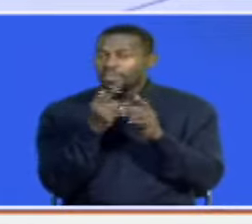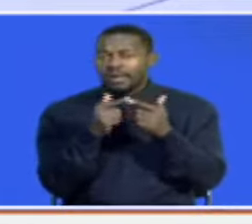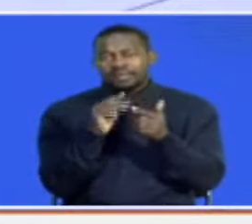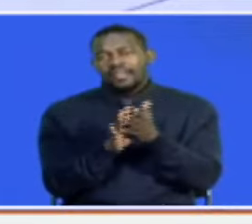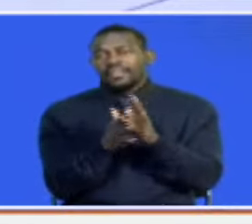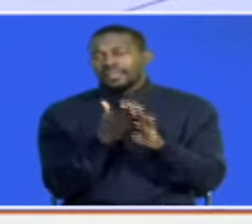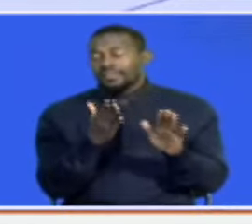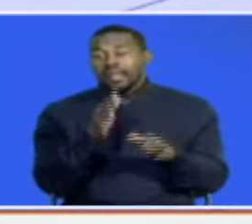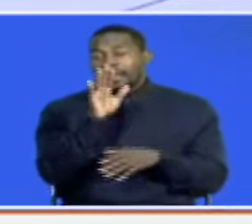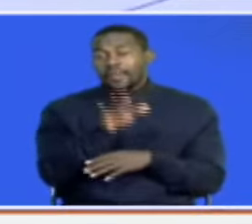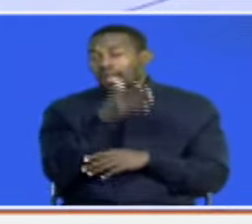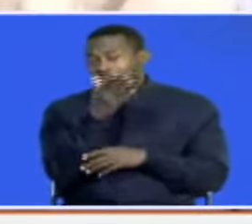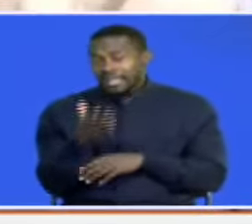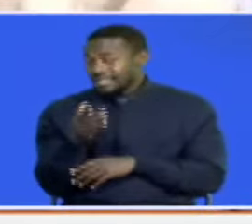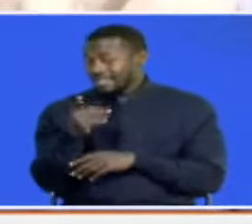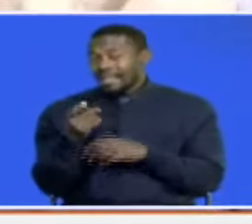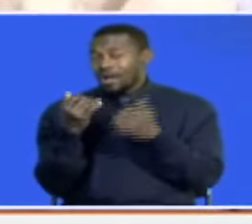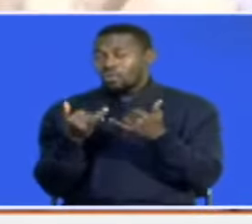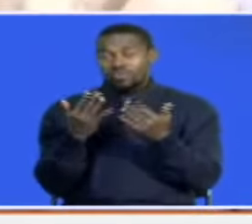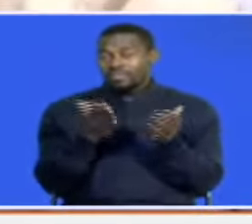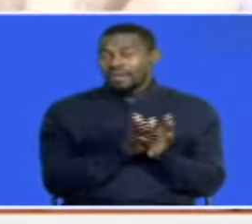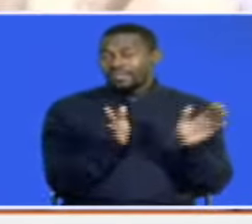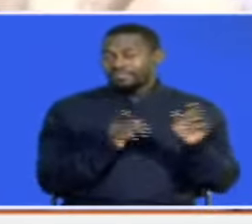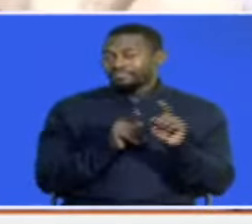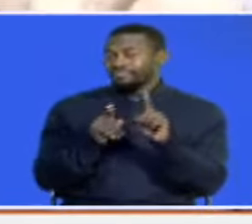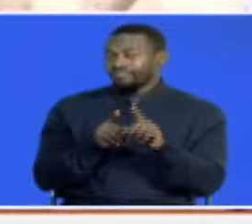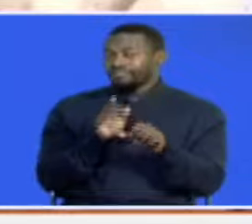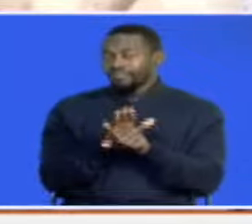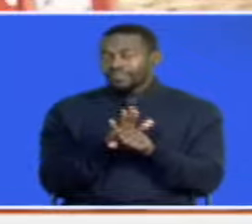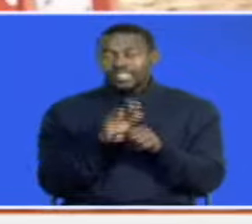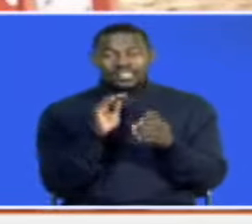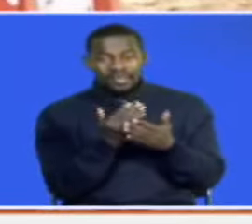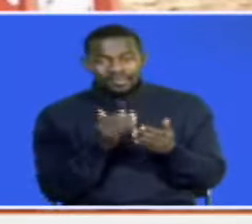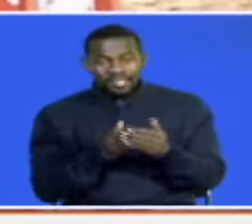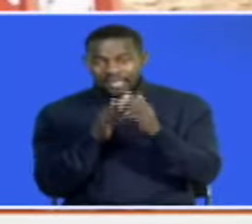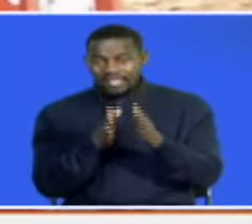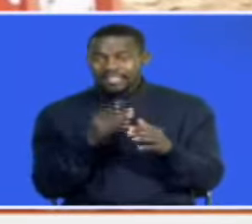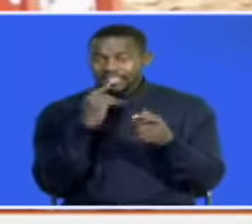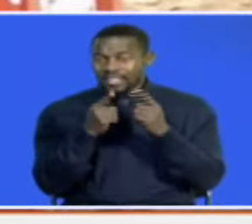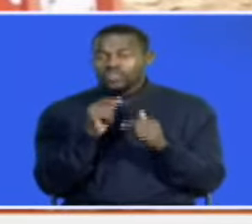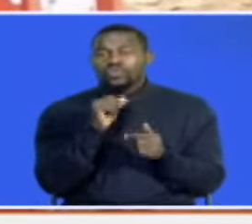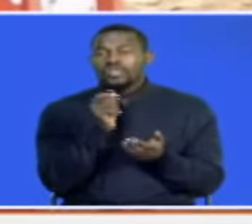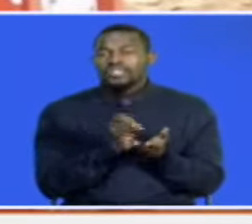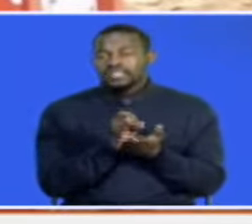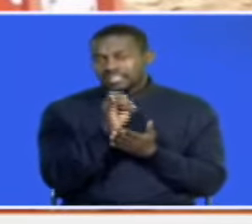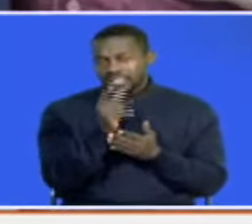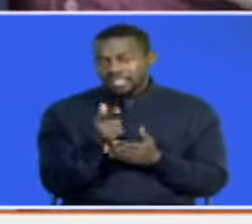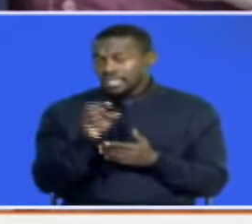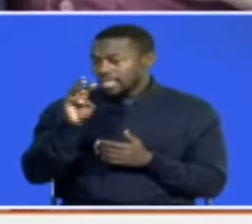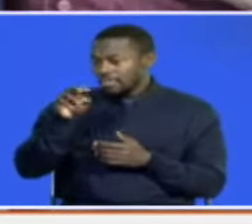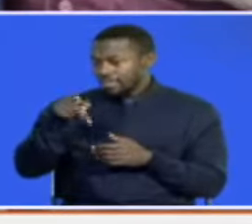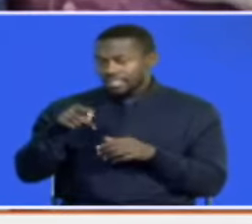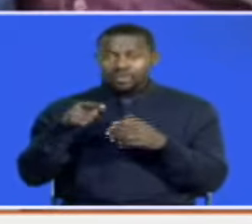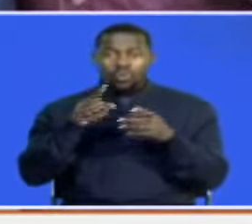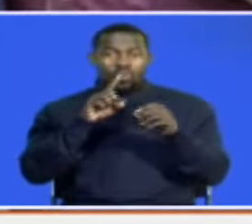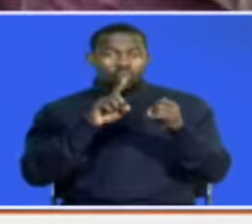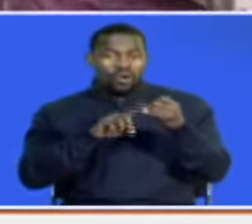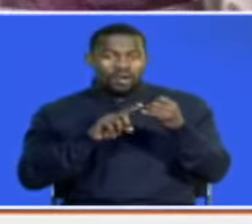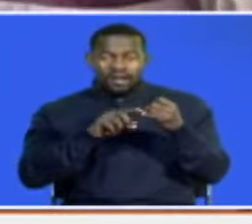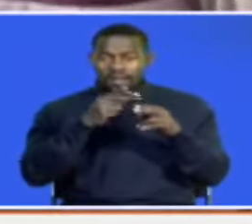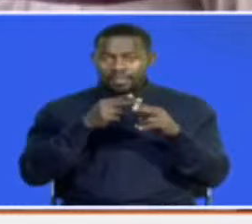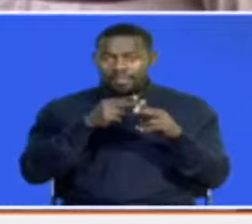come under criticism, a section of leaders accused them of integrity issues, while legislator Jerry Maina, who